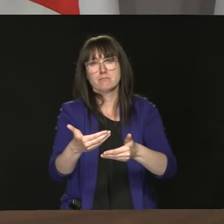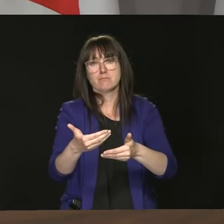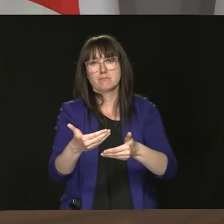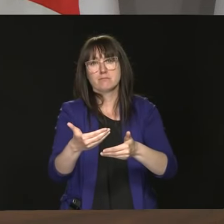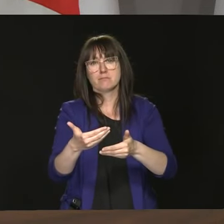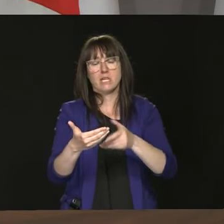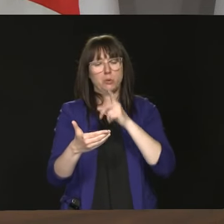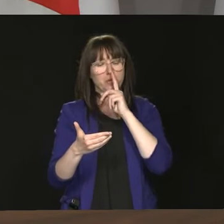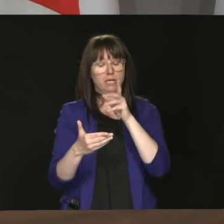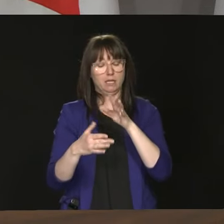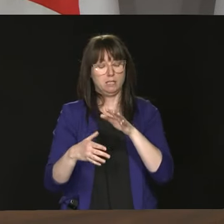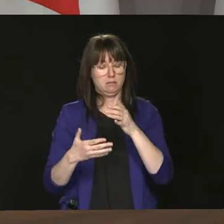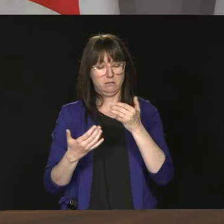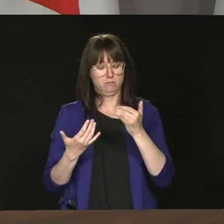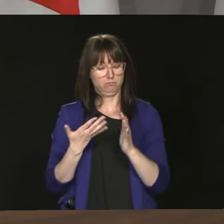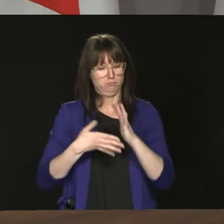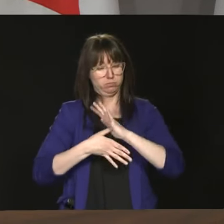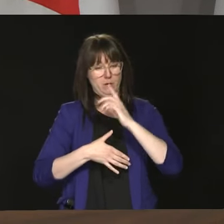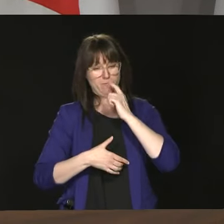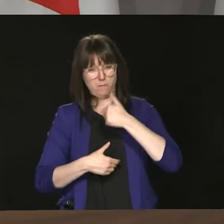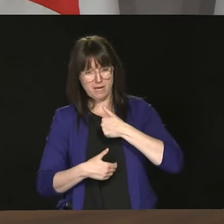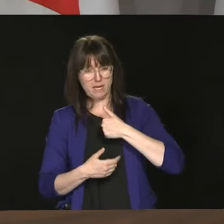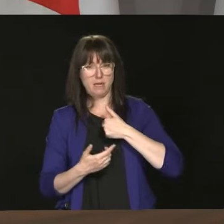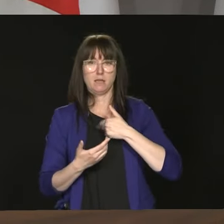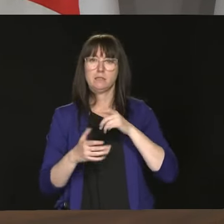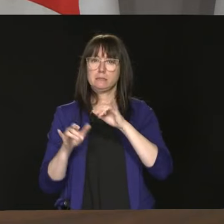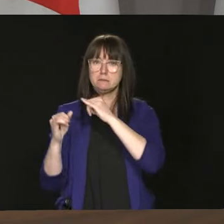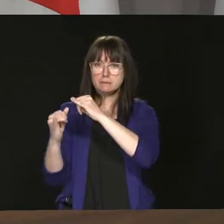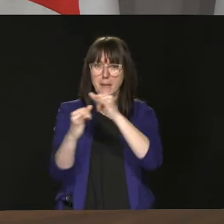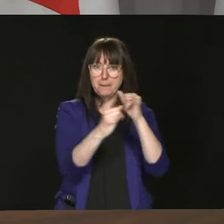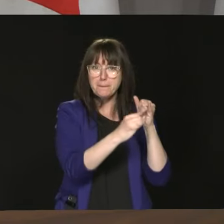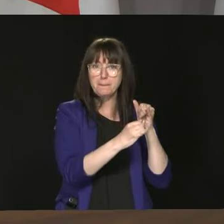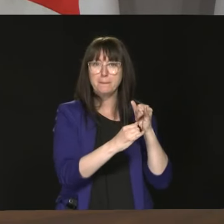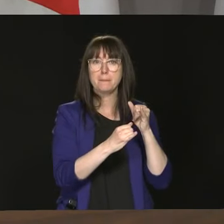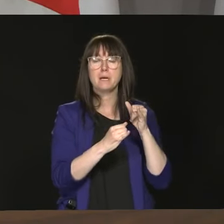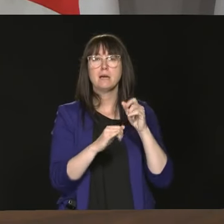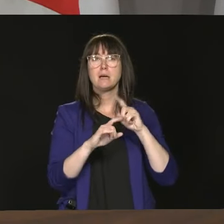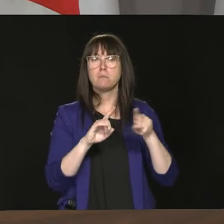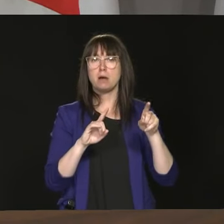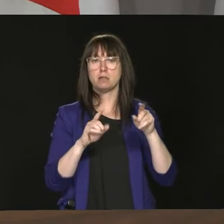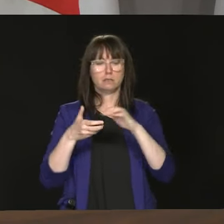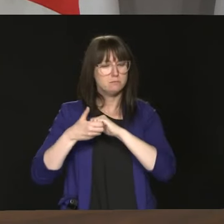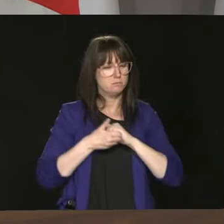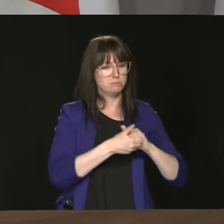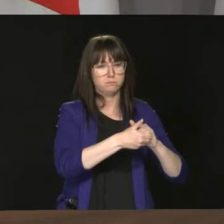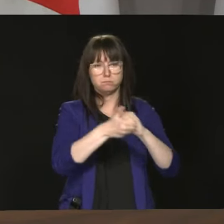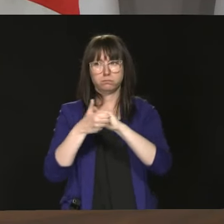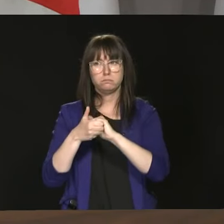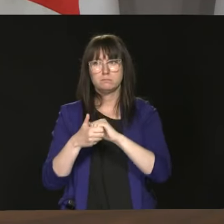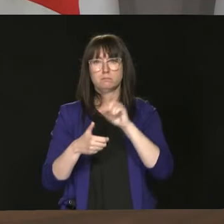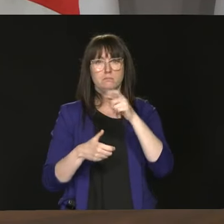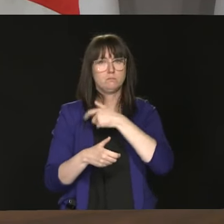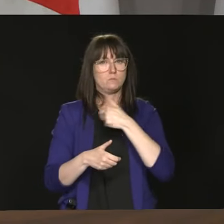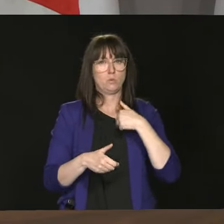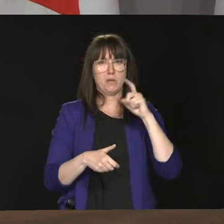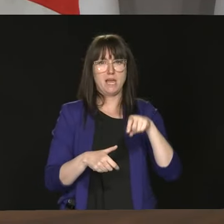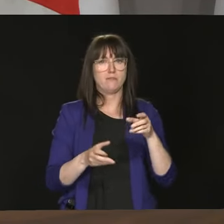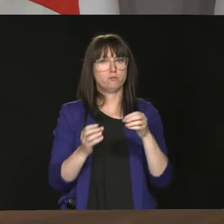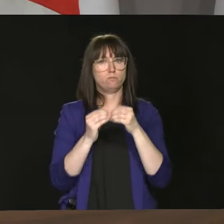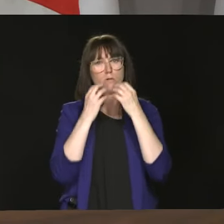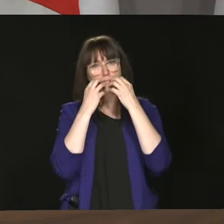that of many, many Canadians, is that collectively we need to do a much better job of caring for our elders.